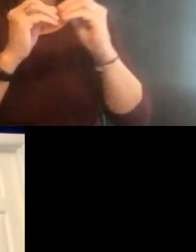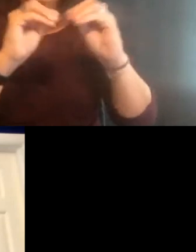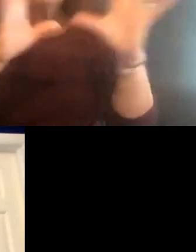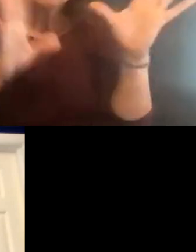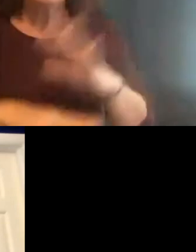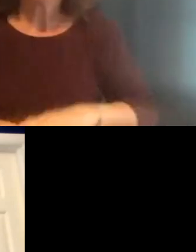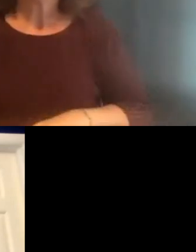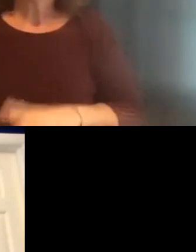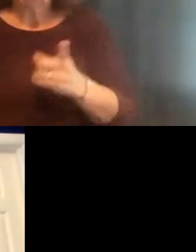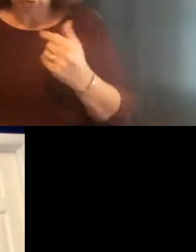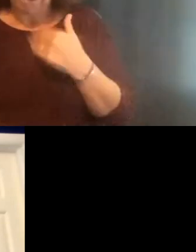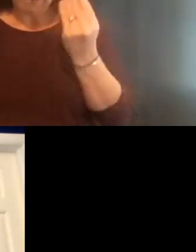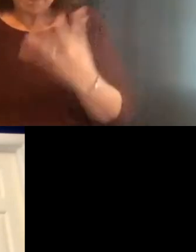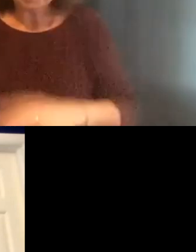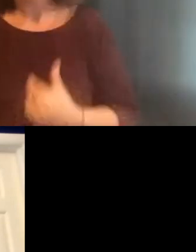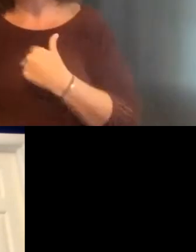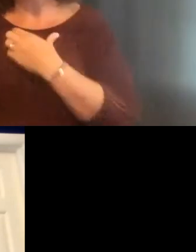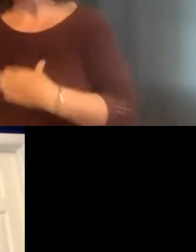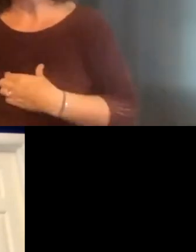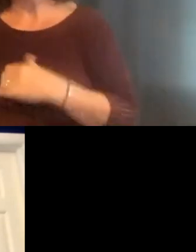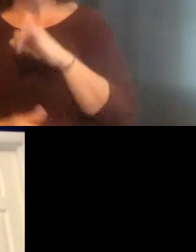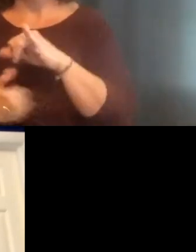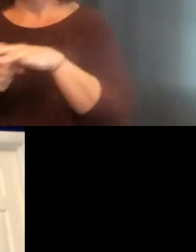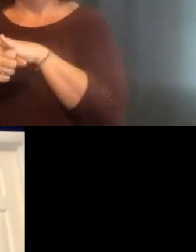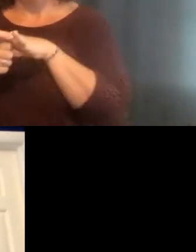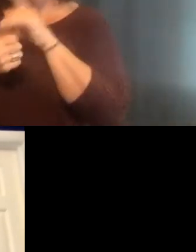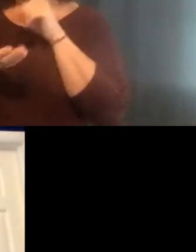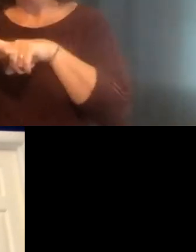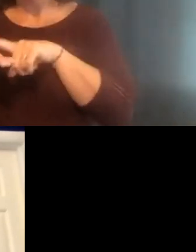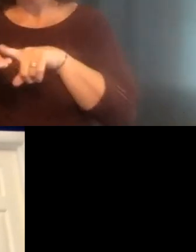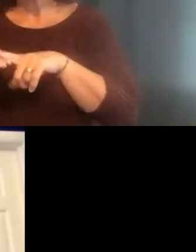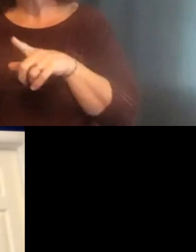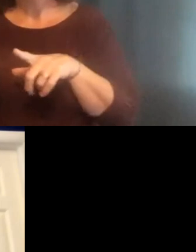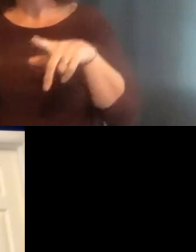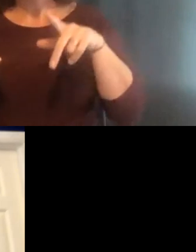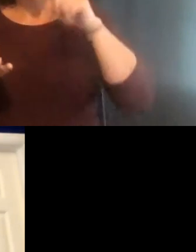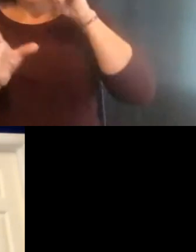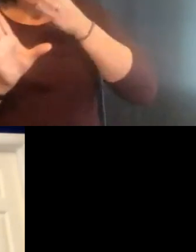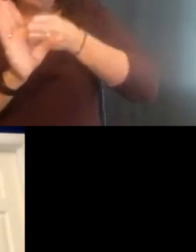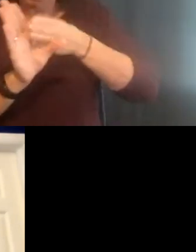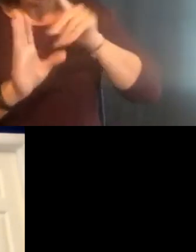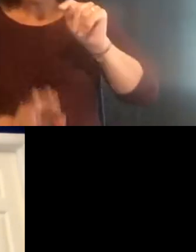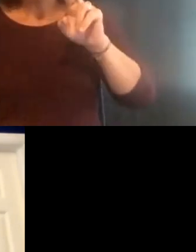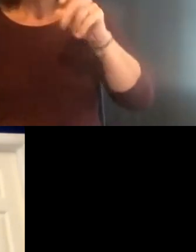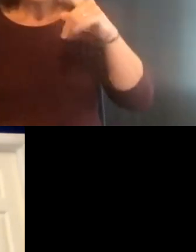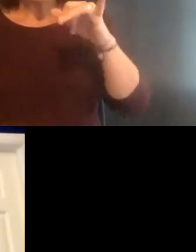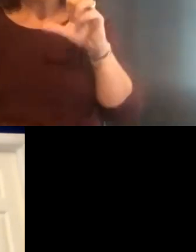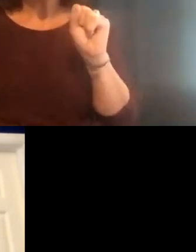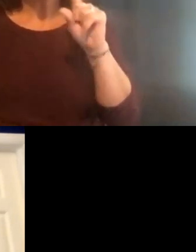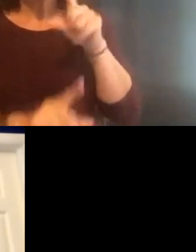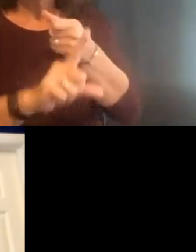that that is an area of research, and so psychotropics are affecting REM